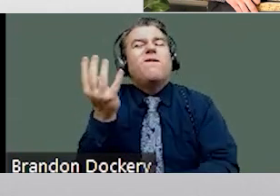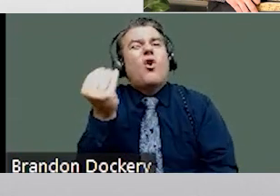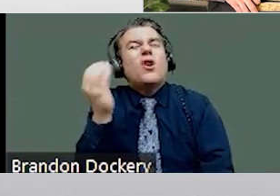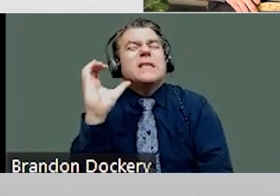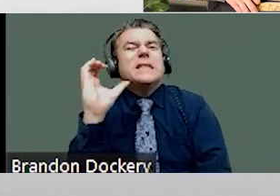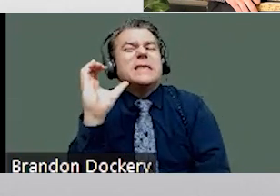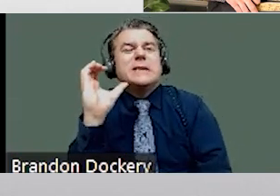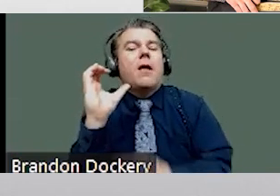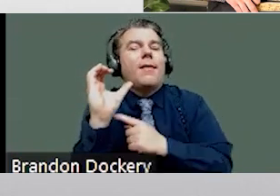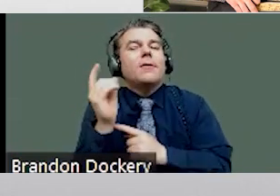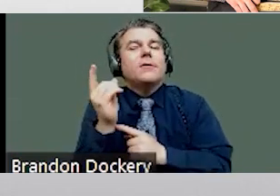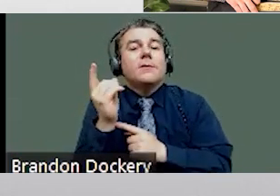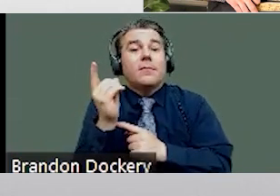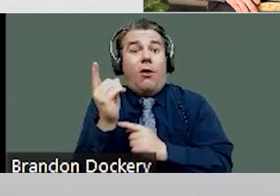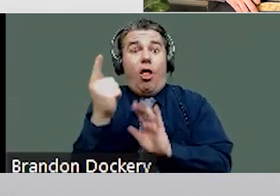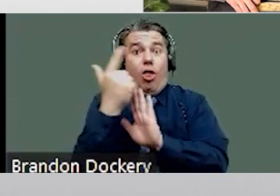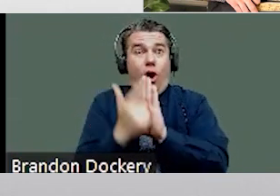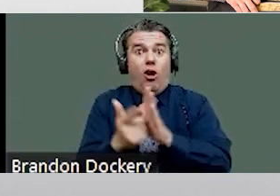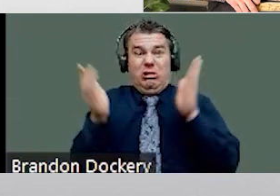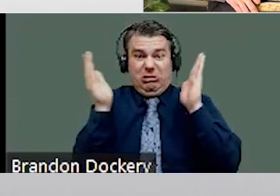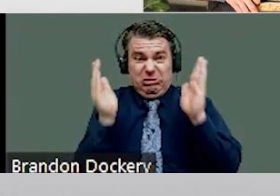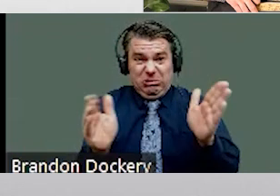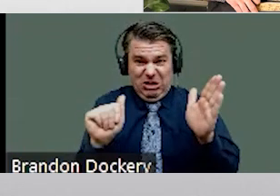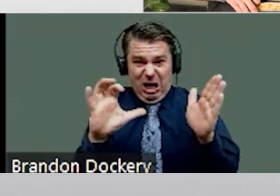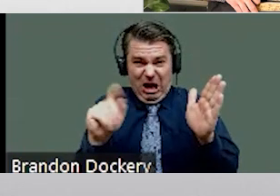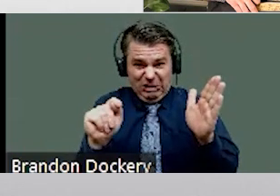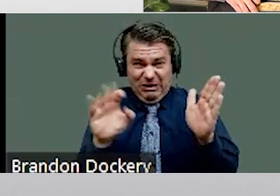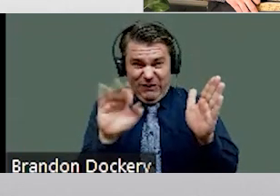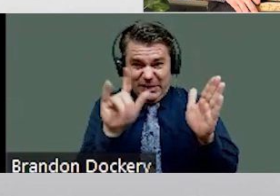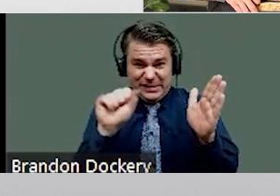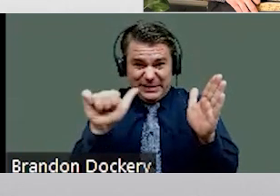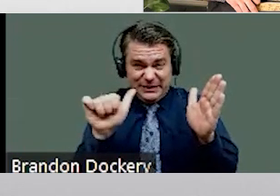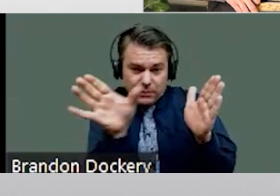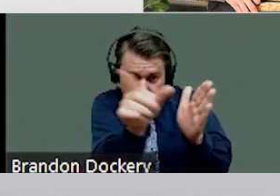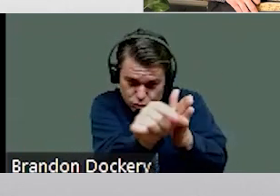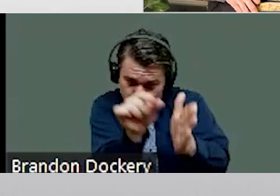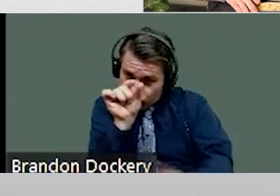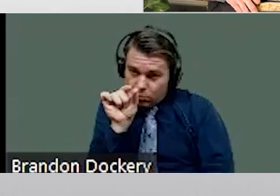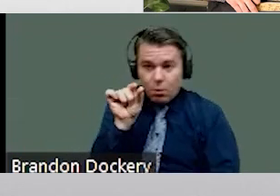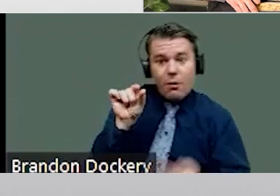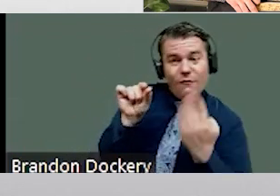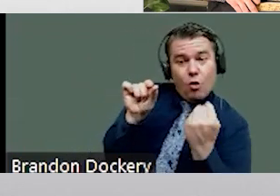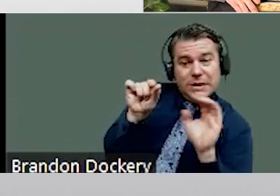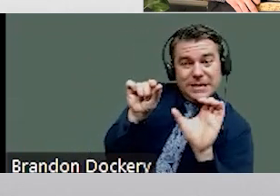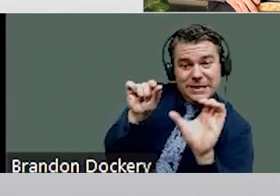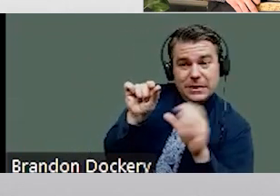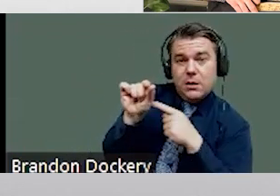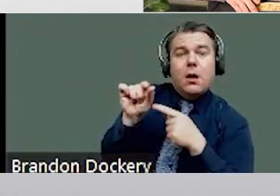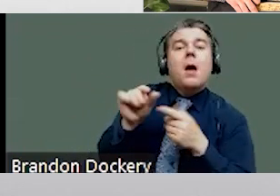14C, which is just the section of the Fair Labor Standards Act that made it permissible and